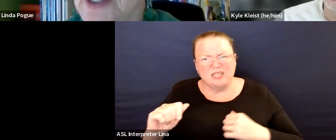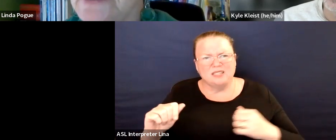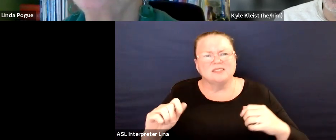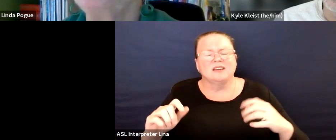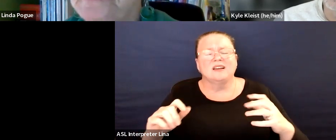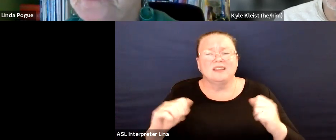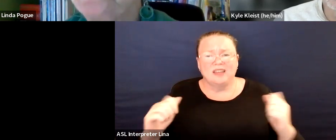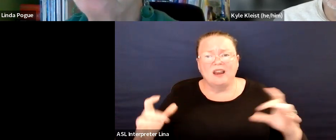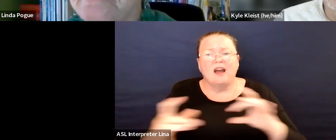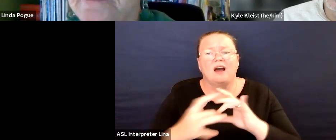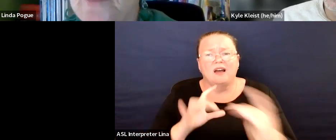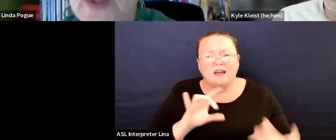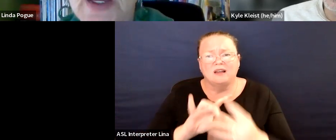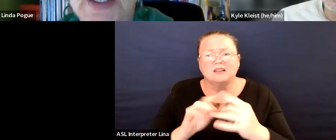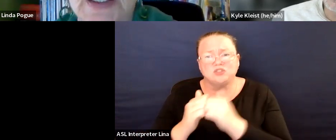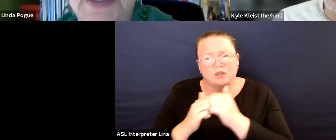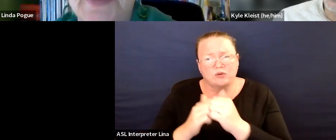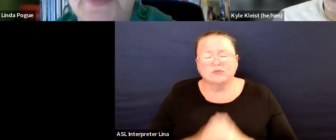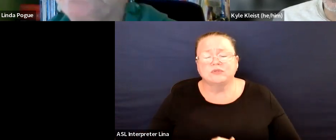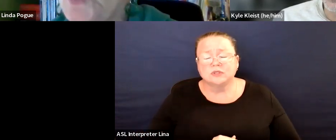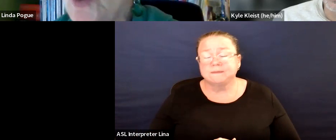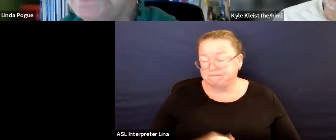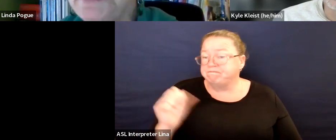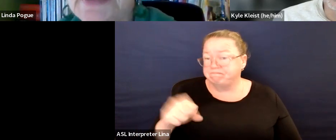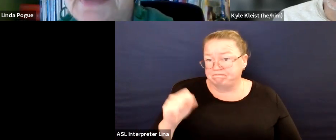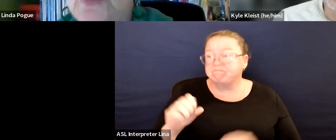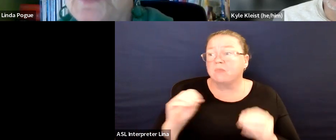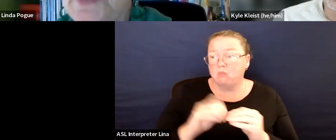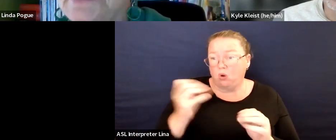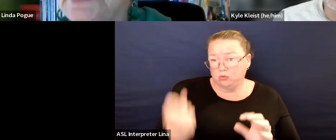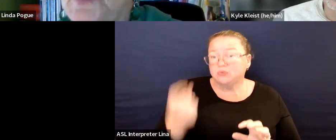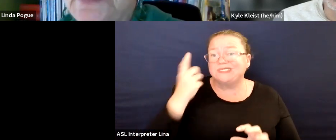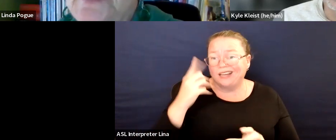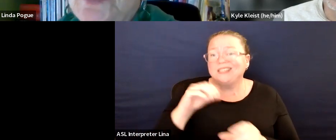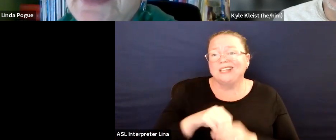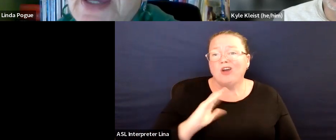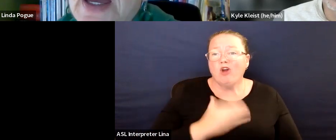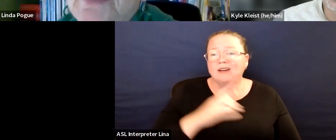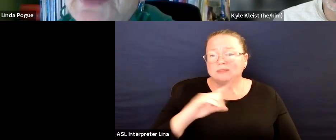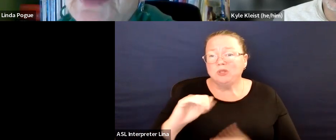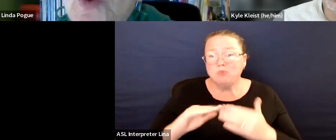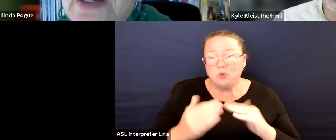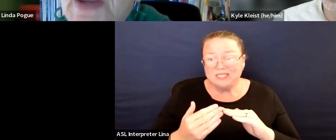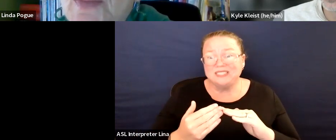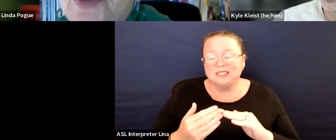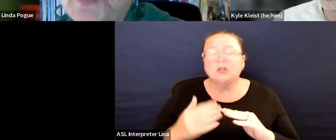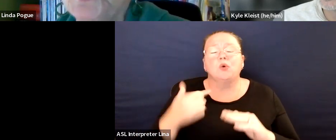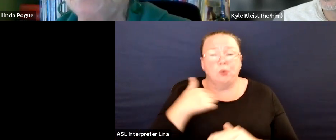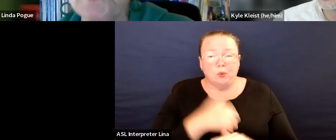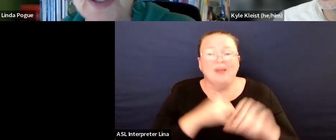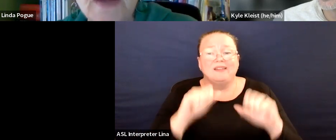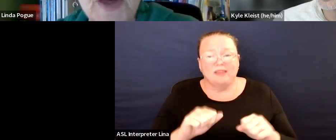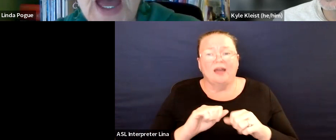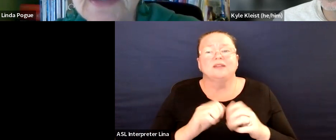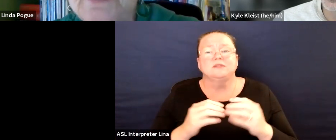engage with one another. Yeah, that makes for more understanding within our disability community, so that we can be more